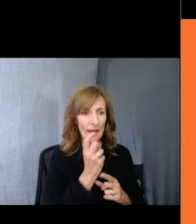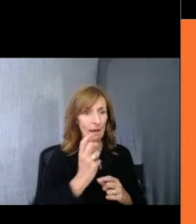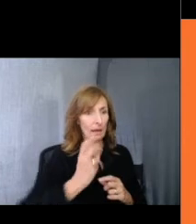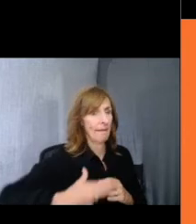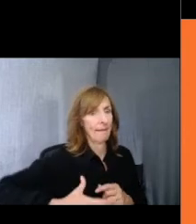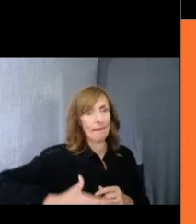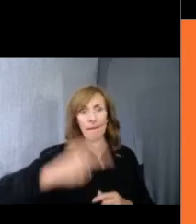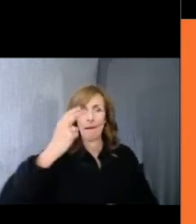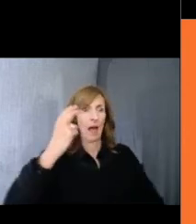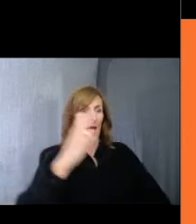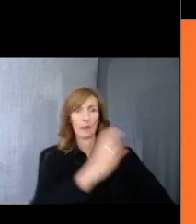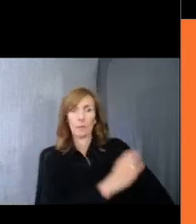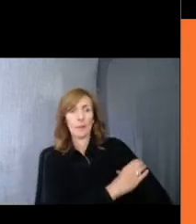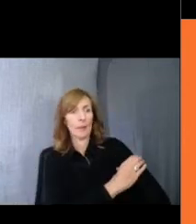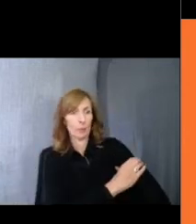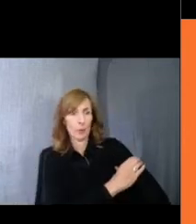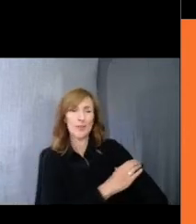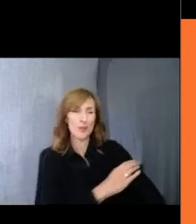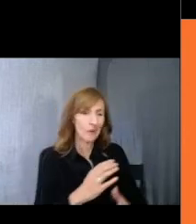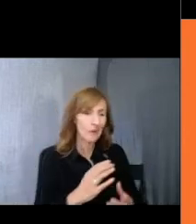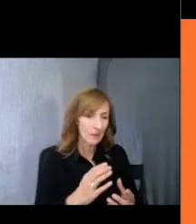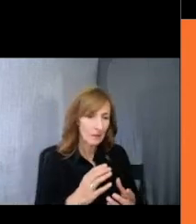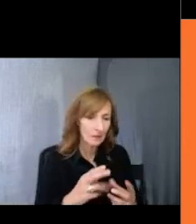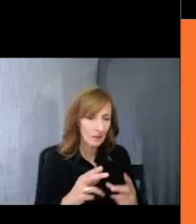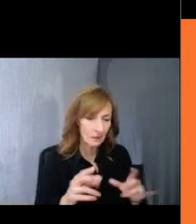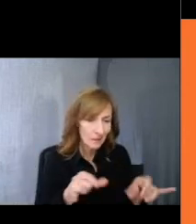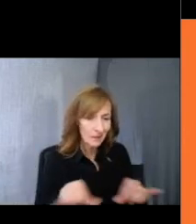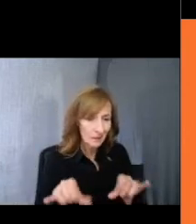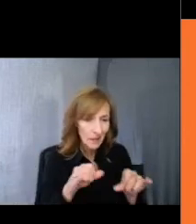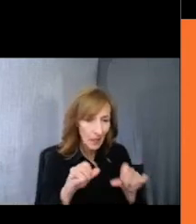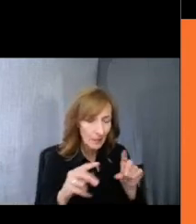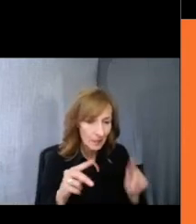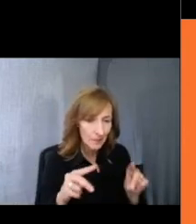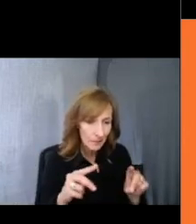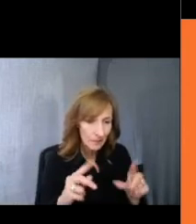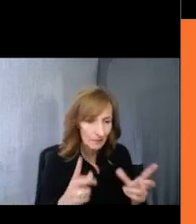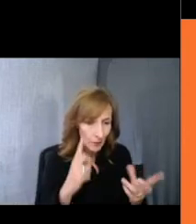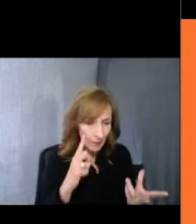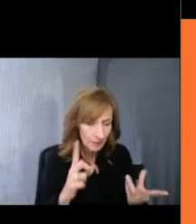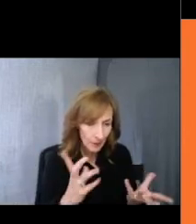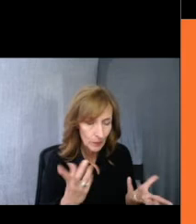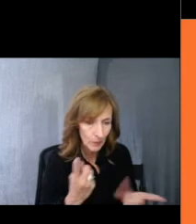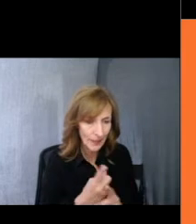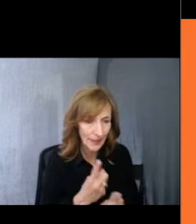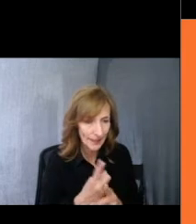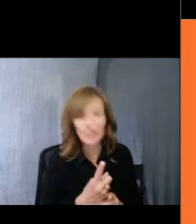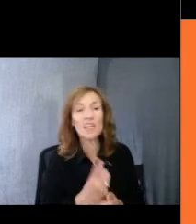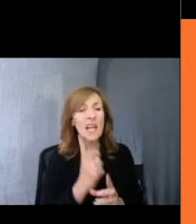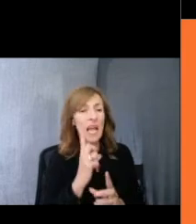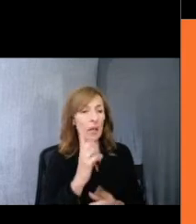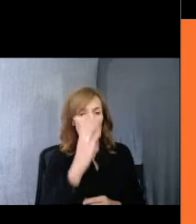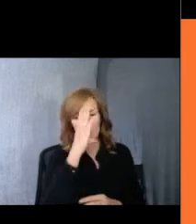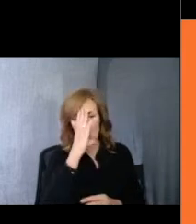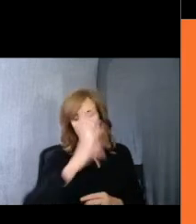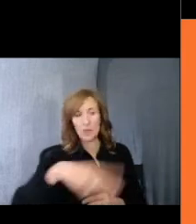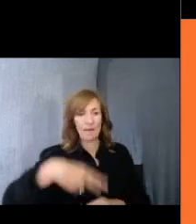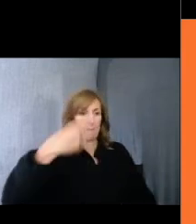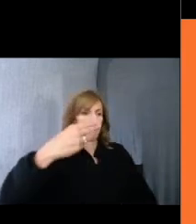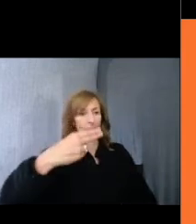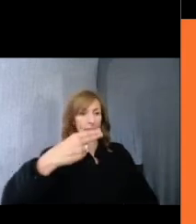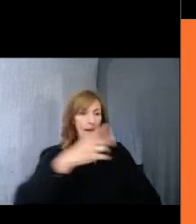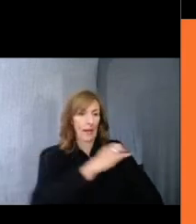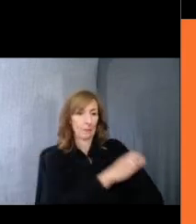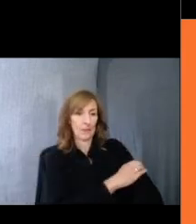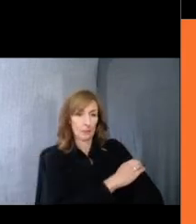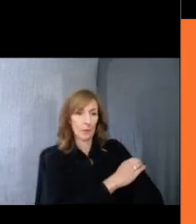can be diagnosed with hypertension, right, and have no other problems, but we are hypertensive. And I think we all know that high blood pressure is a problem for